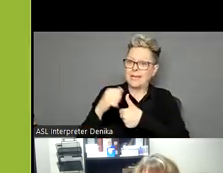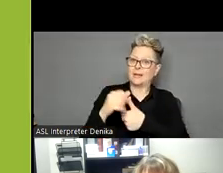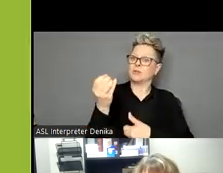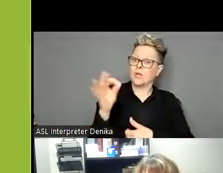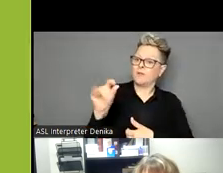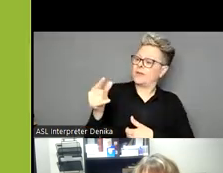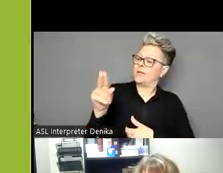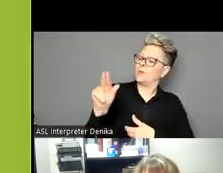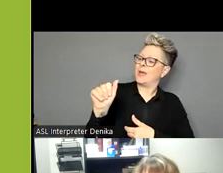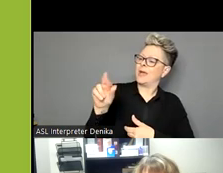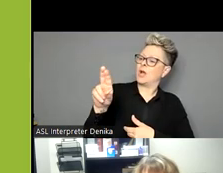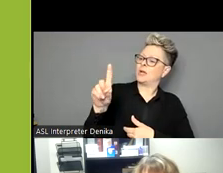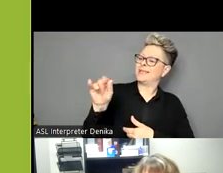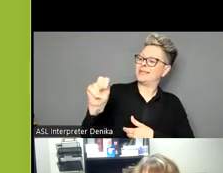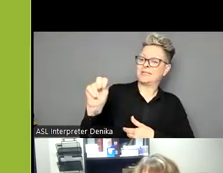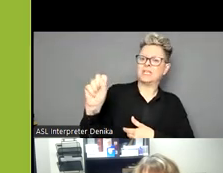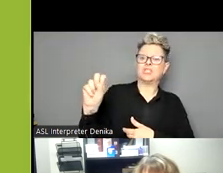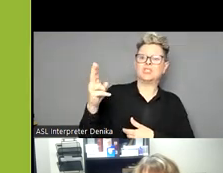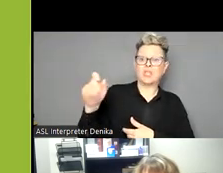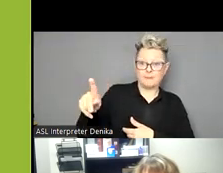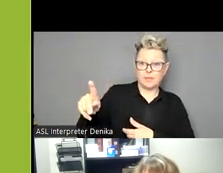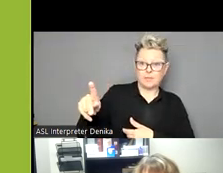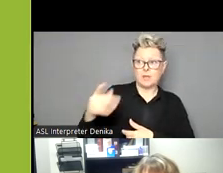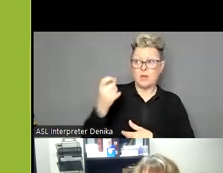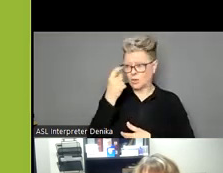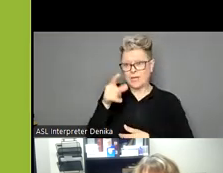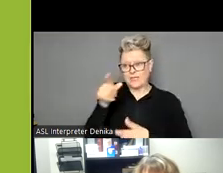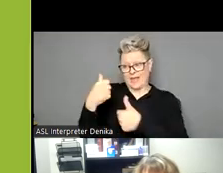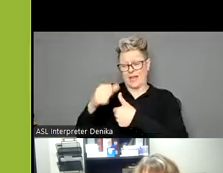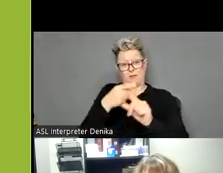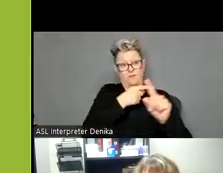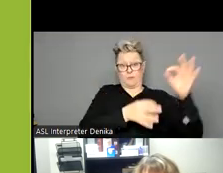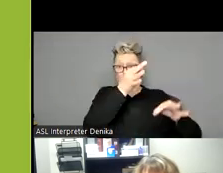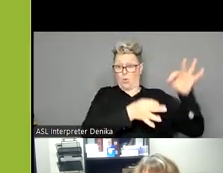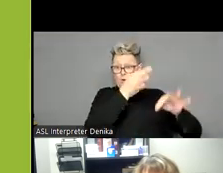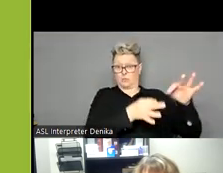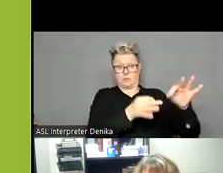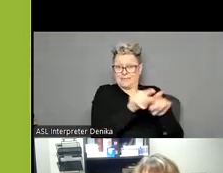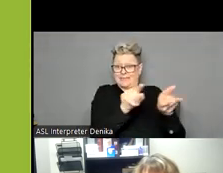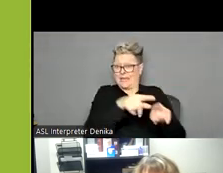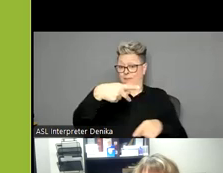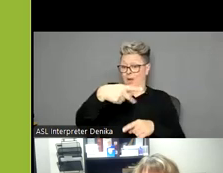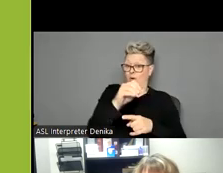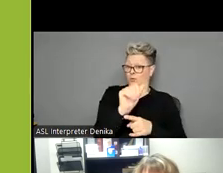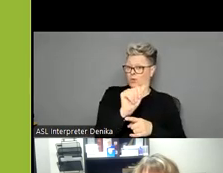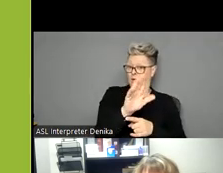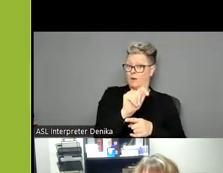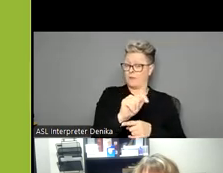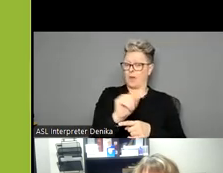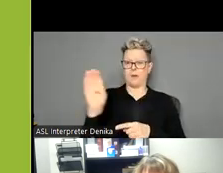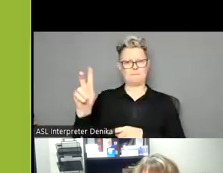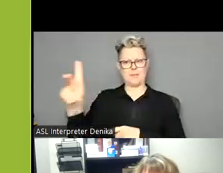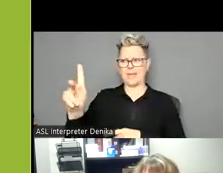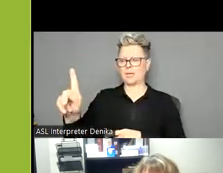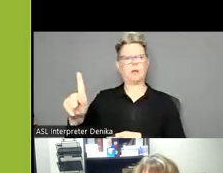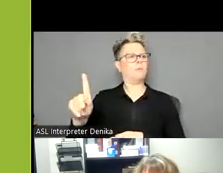from the court. They're equally authoritative to an enduring power of attorney. But it's very odd. I've just had a couple calls lately